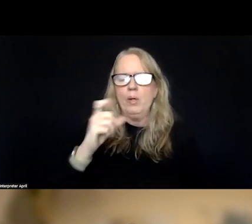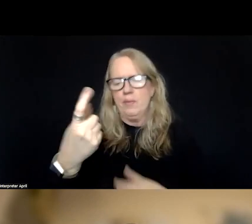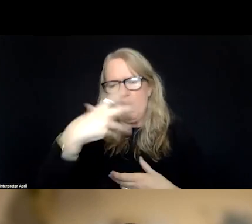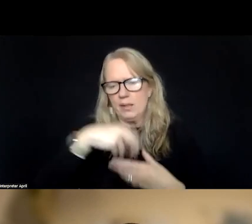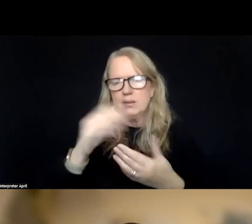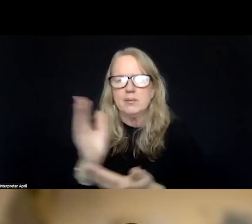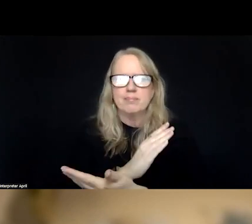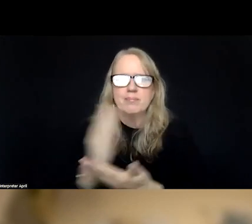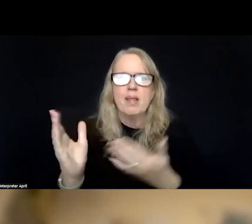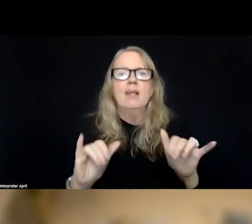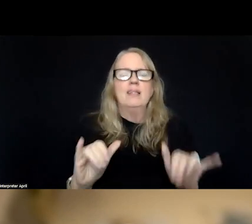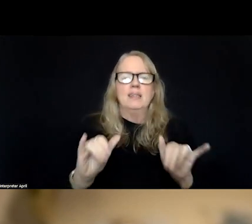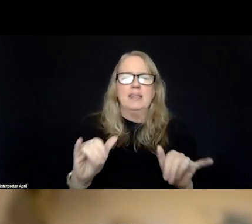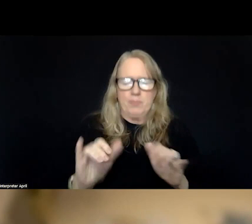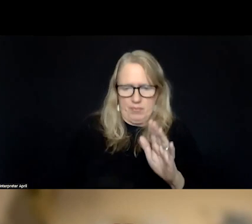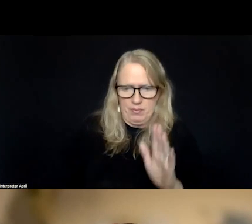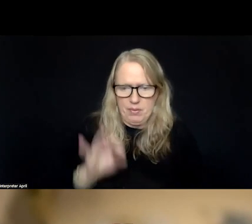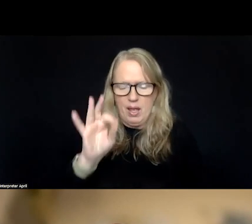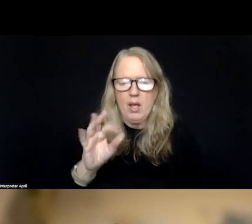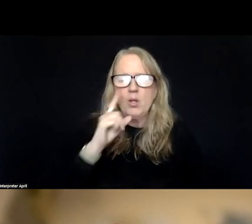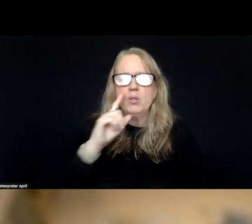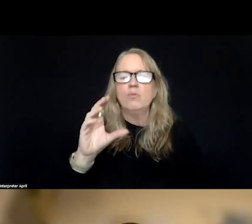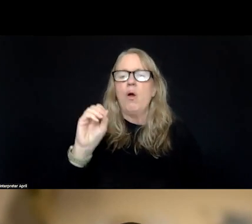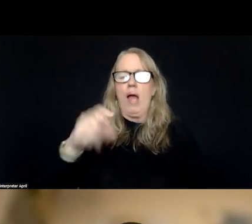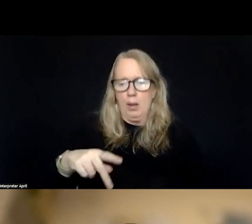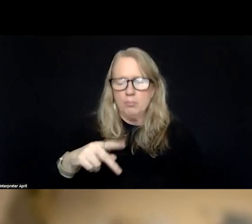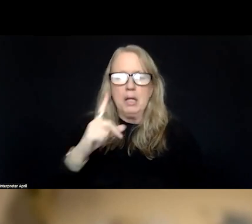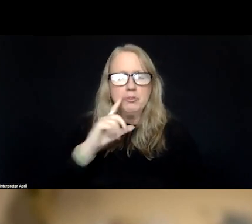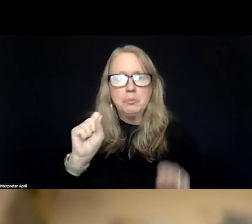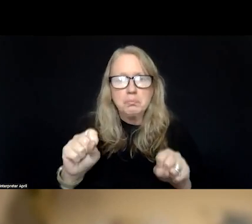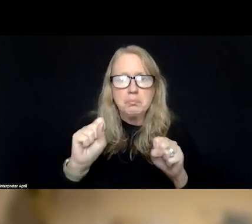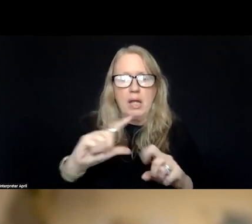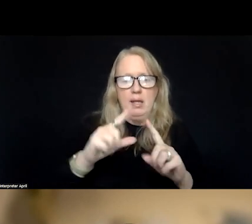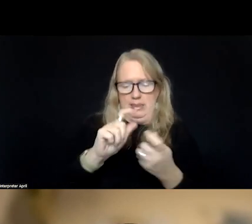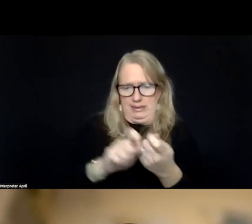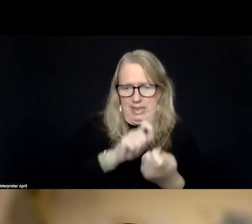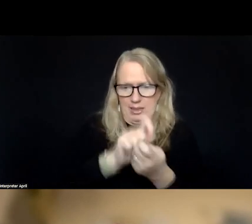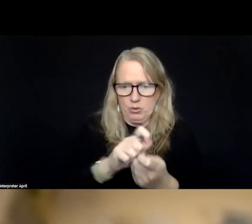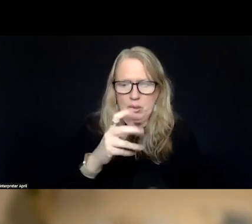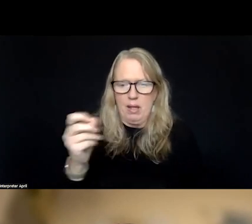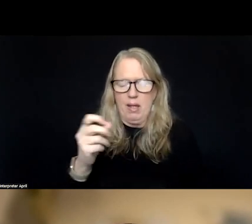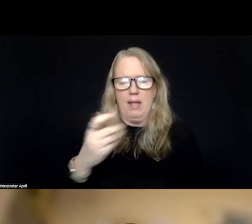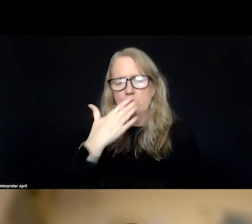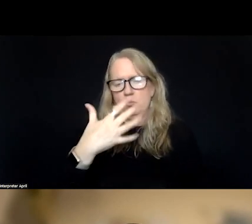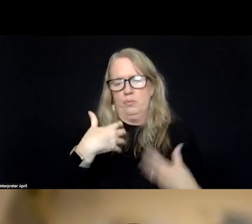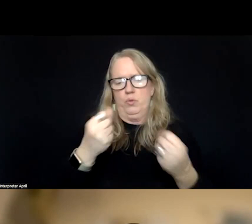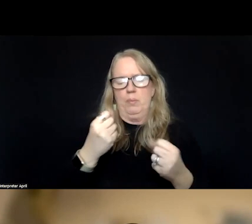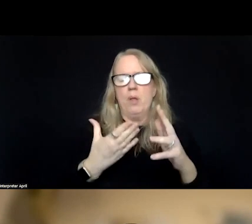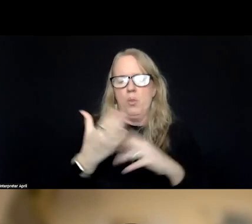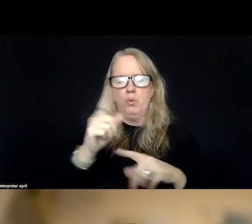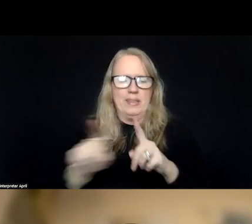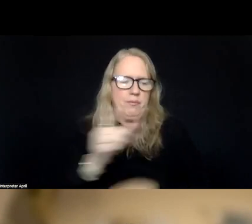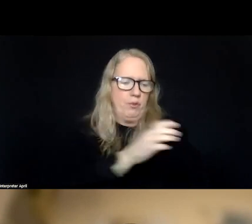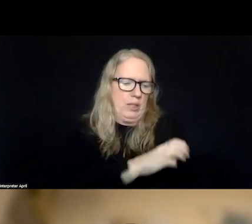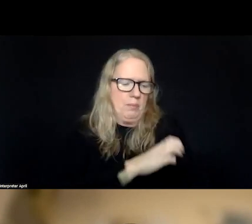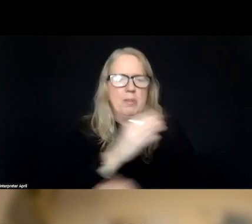And what they found is that outpatient crisis screening is feasible, it's accurate, and it's well received by parents and clinicians. And so the next